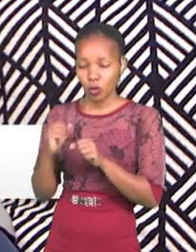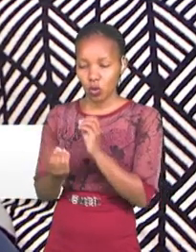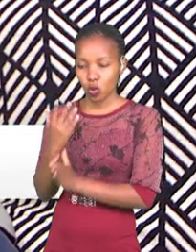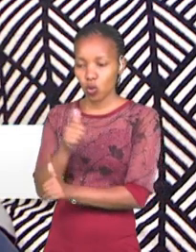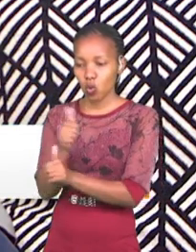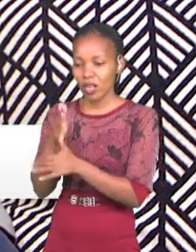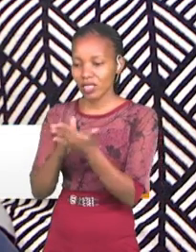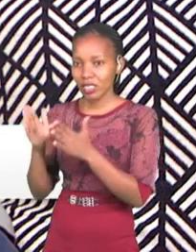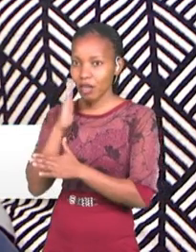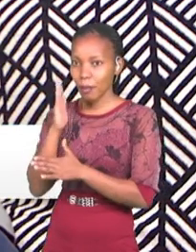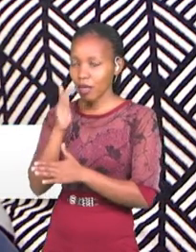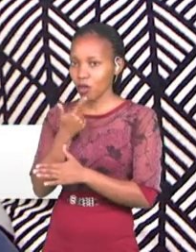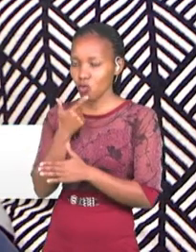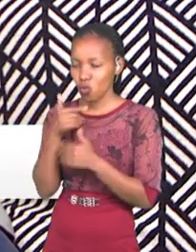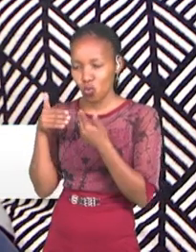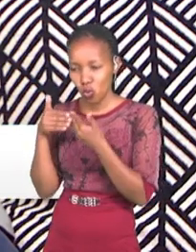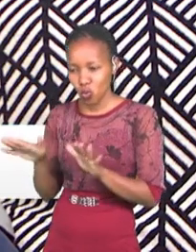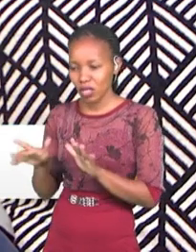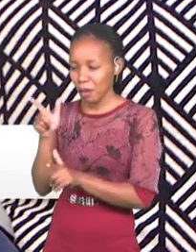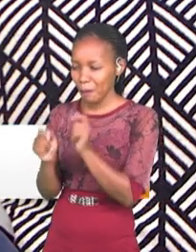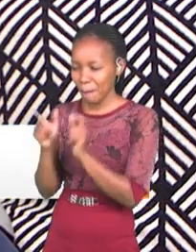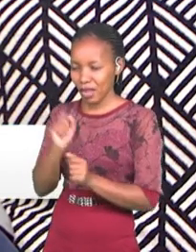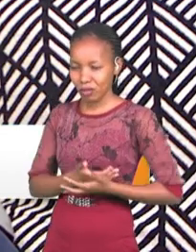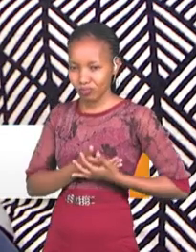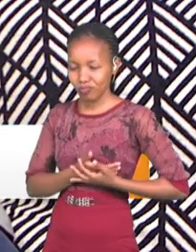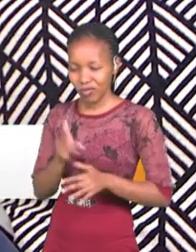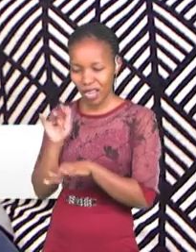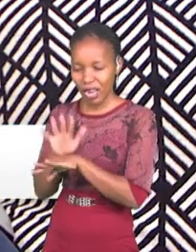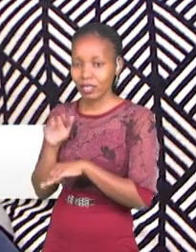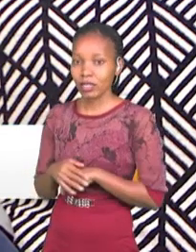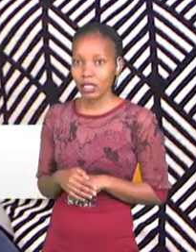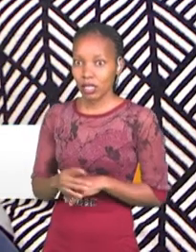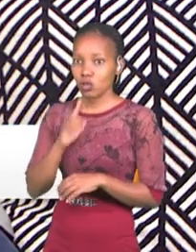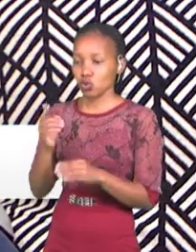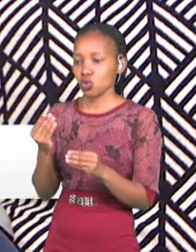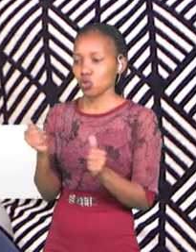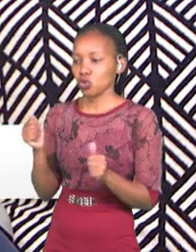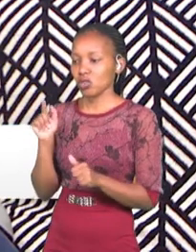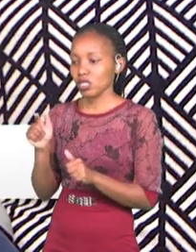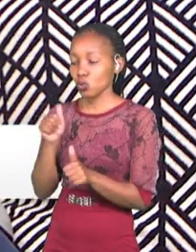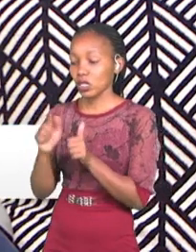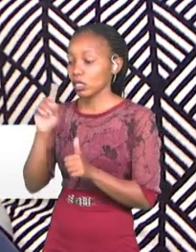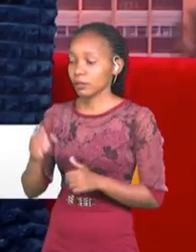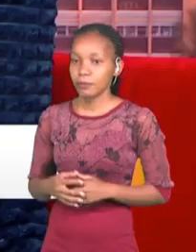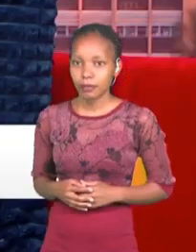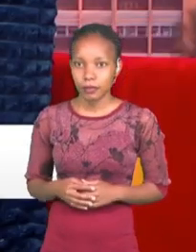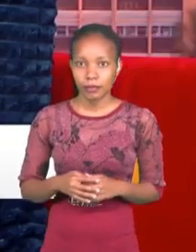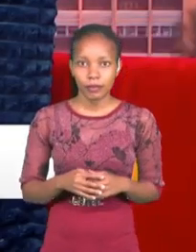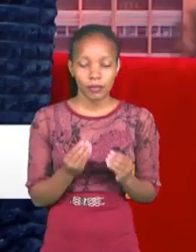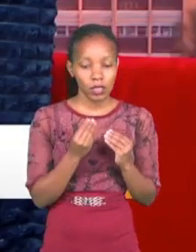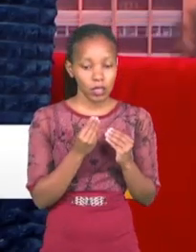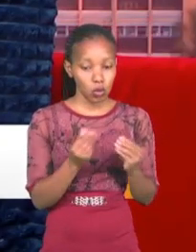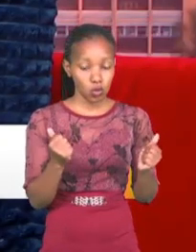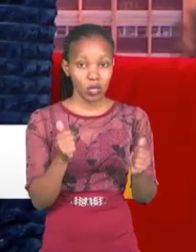there's some mothers who lose milk very early in the stages. And what sort of the solution to this? The solution